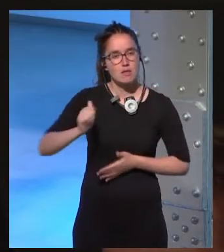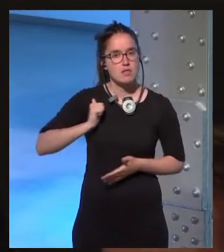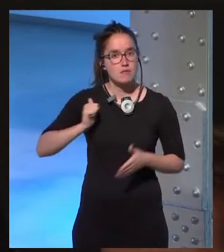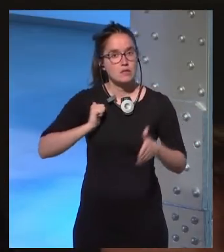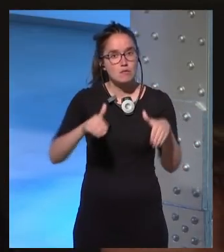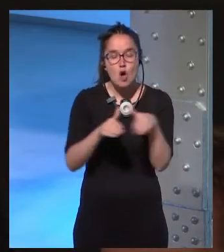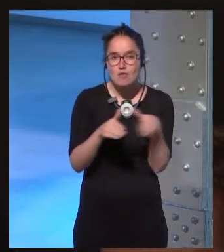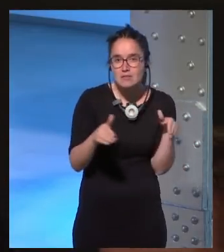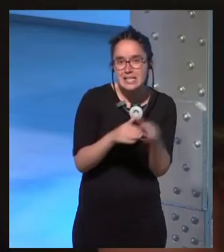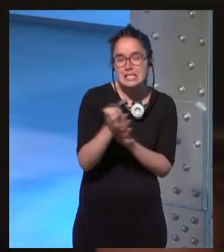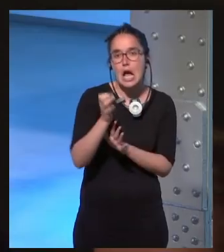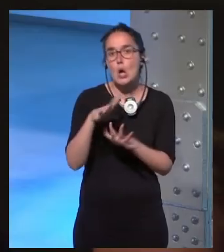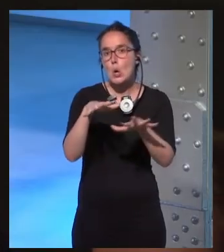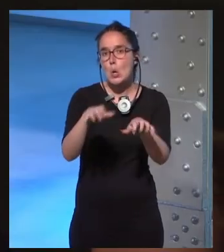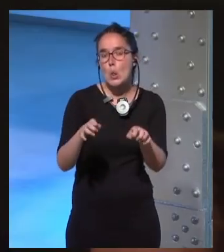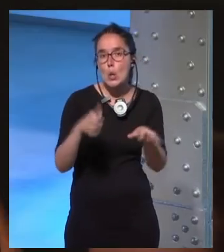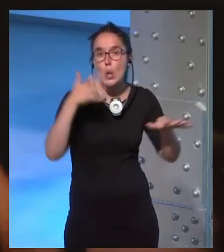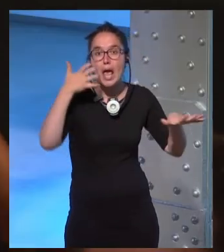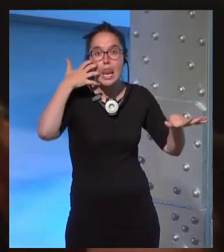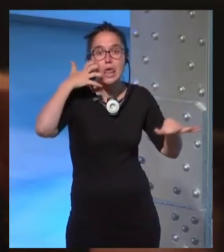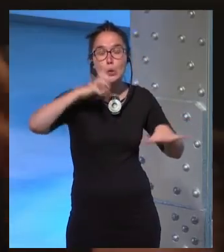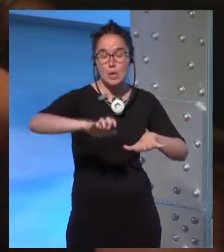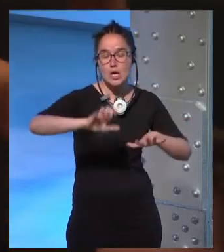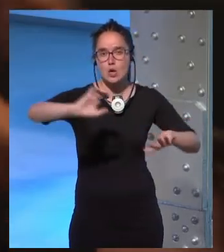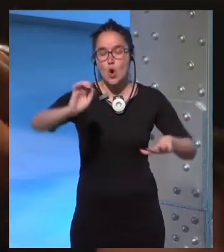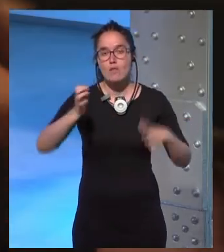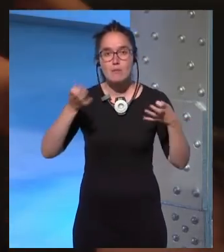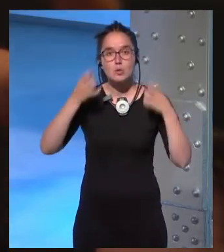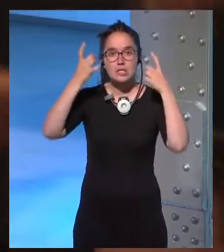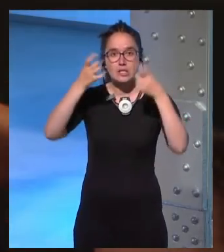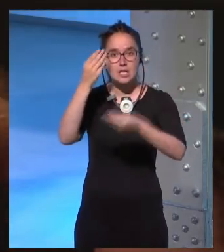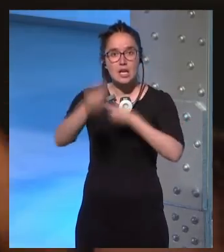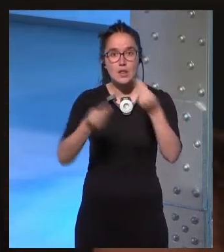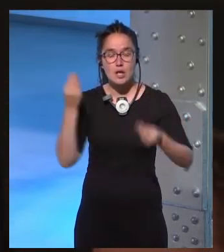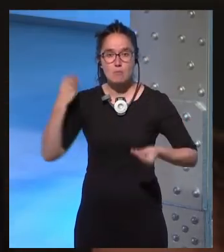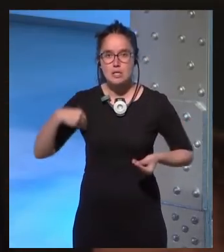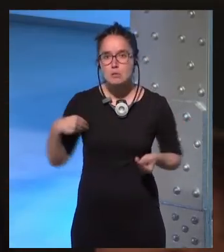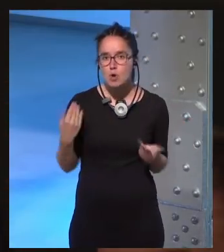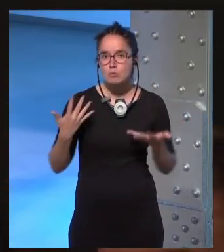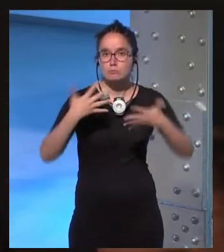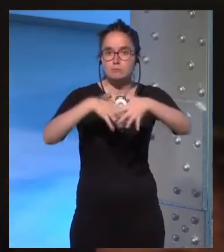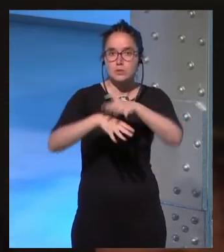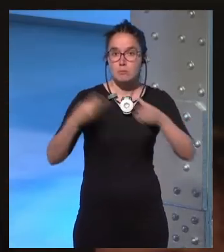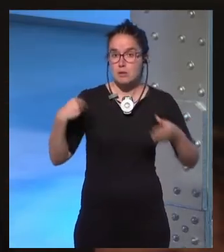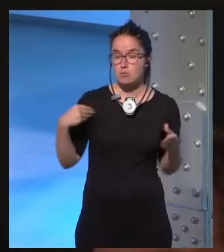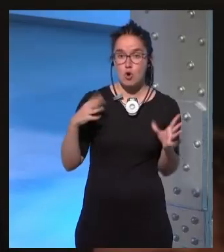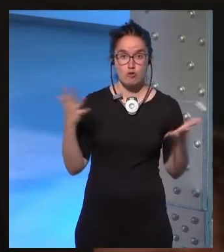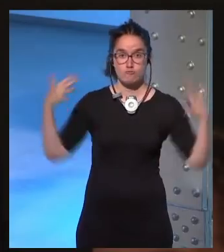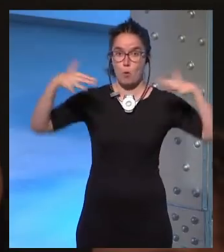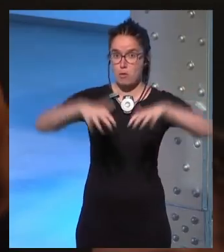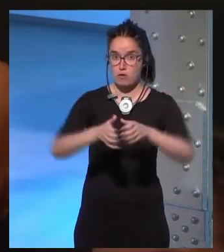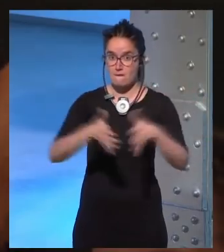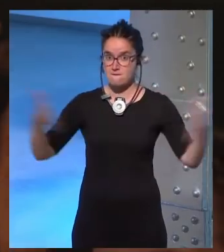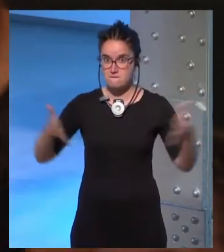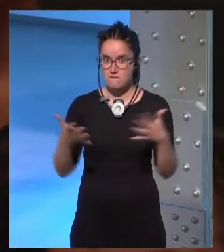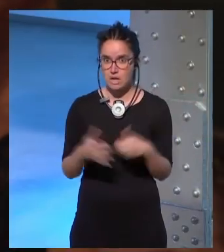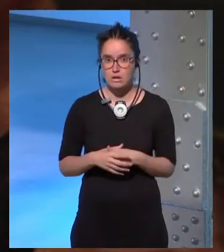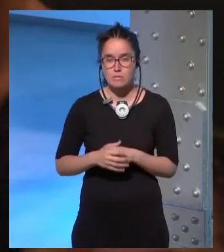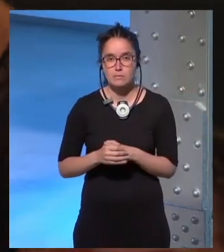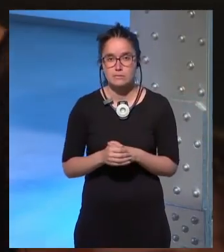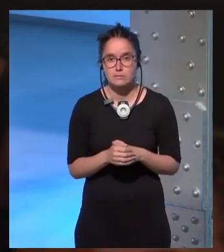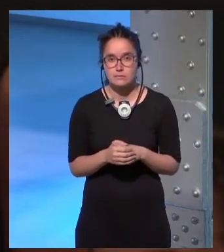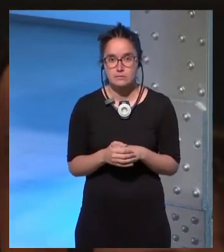they're wondering if we really need a space to talk about feminist literature, or if we should try to incorporate ourselves